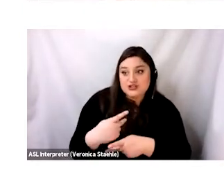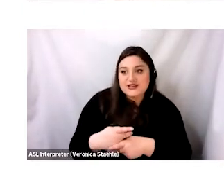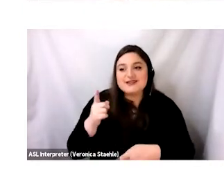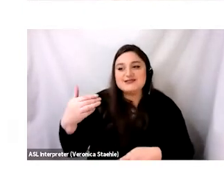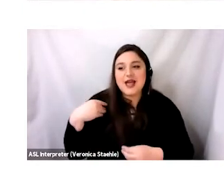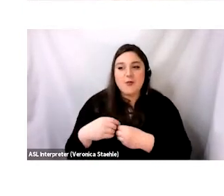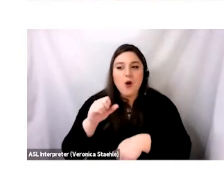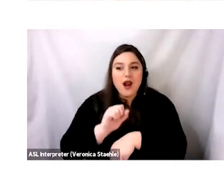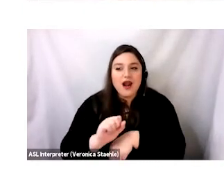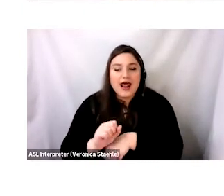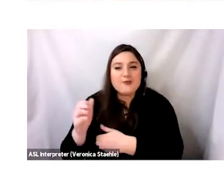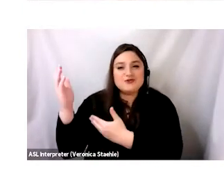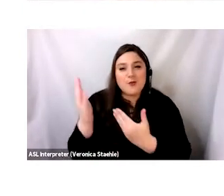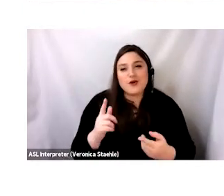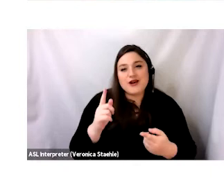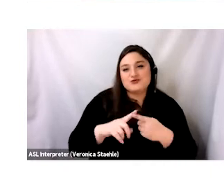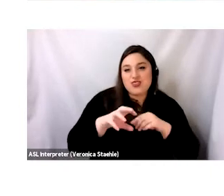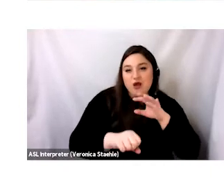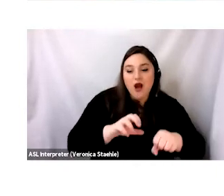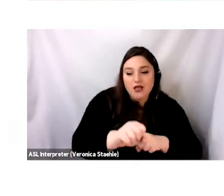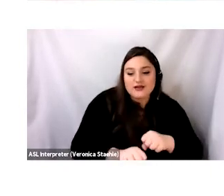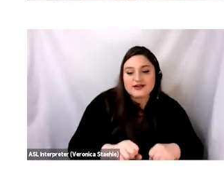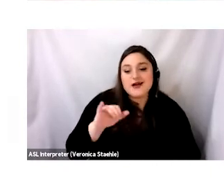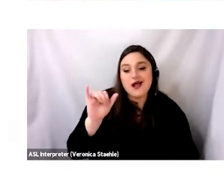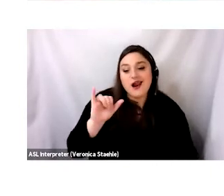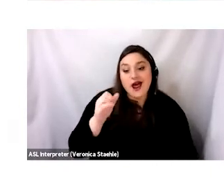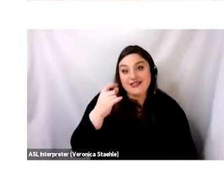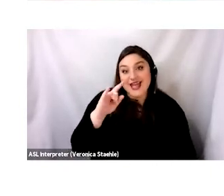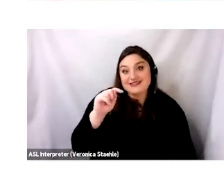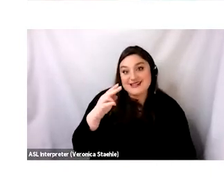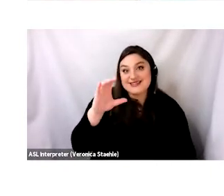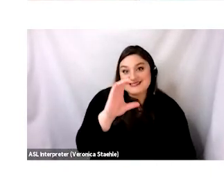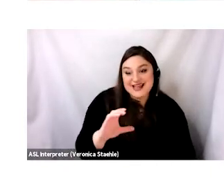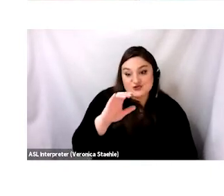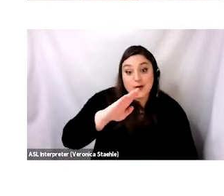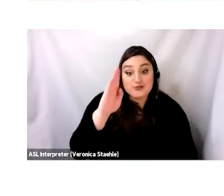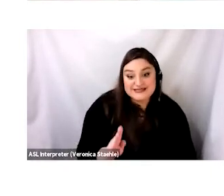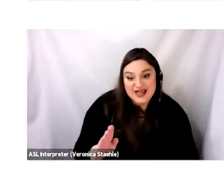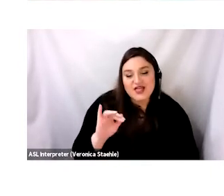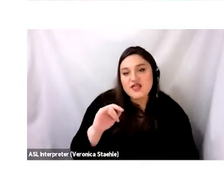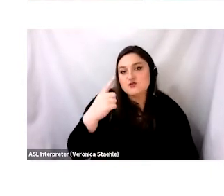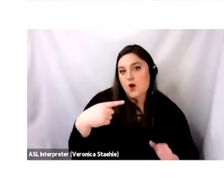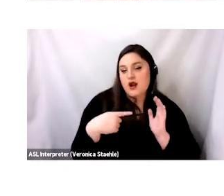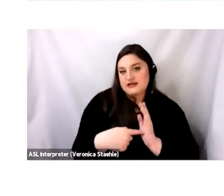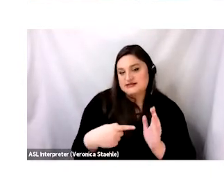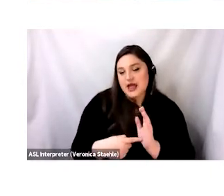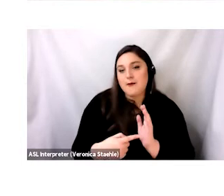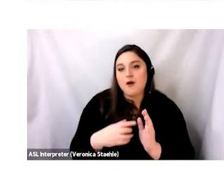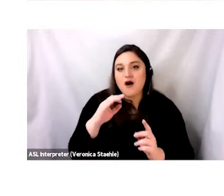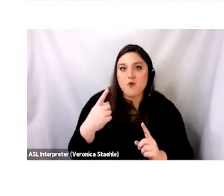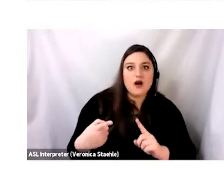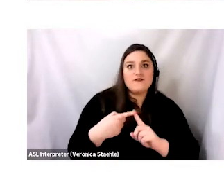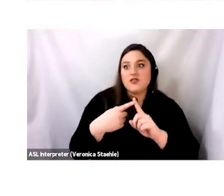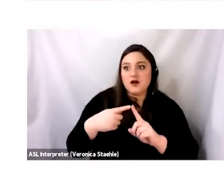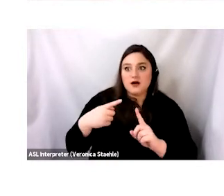colonies, and by the 18th century in Brazil, for example, the country ranked as one of the foremost cotton producing countries in the